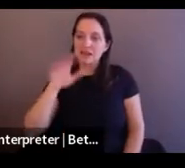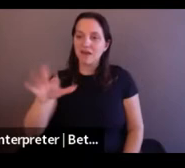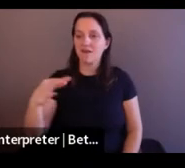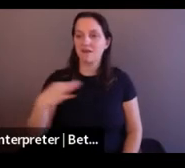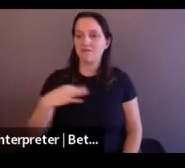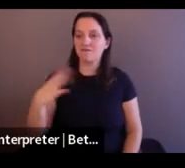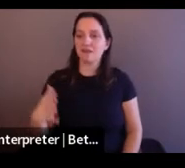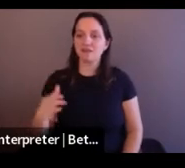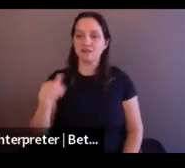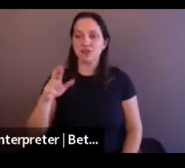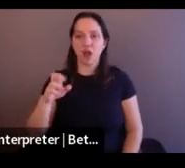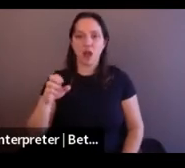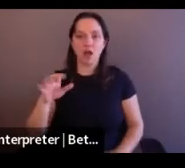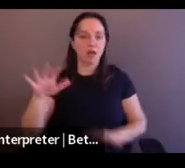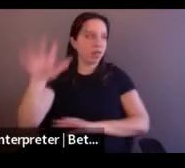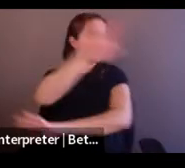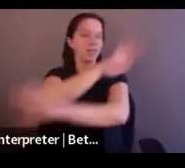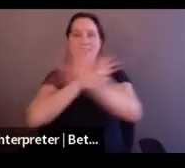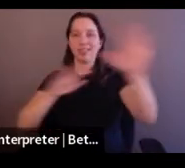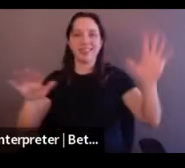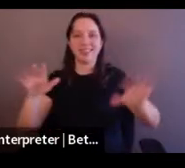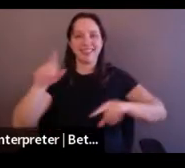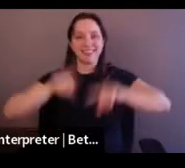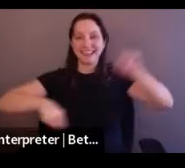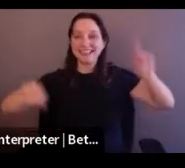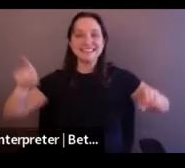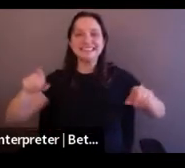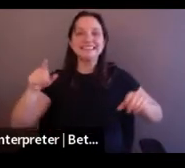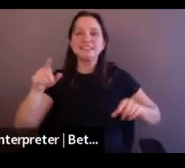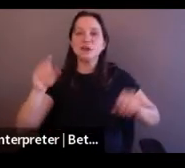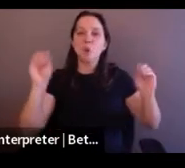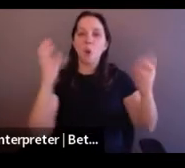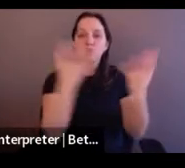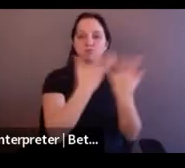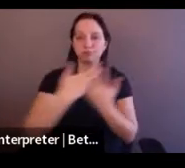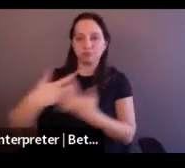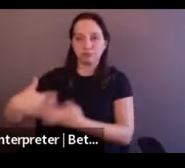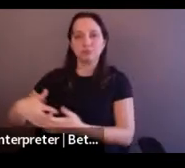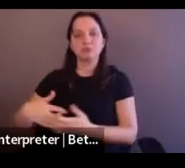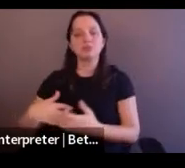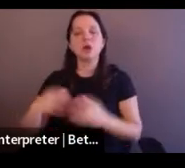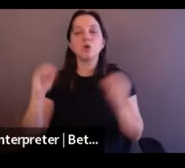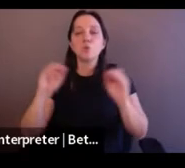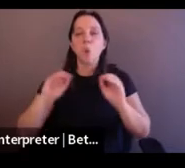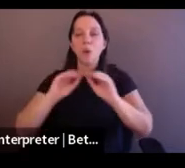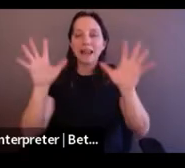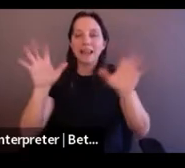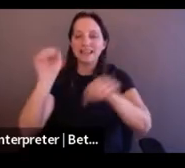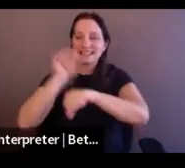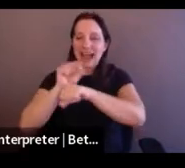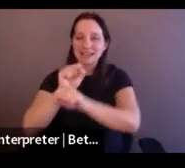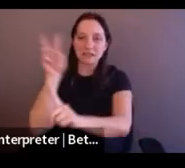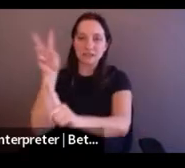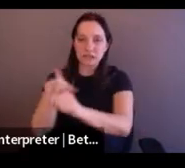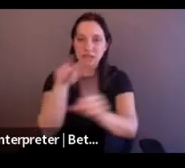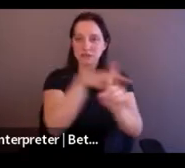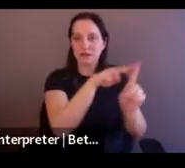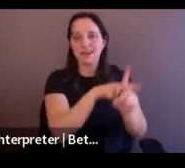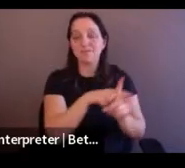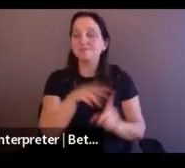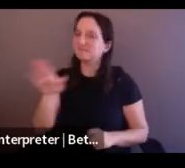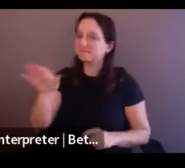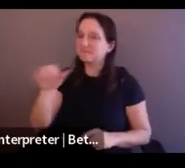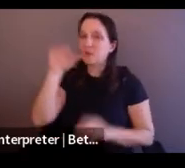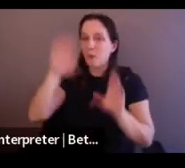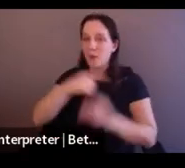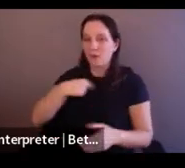assigned tasks and they need better direction for what needs to be done. So we're definitely going to talk about that today, Delina, how it's really critical for